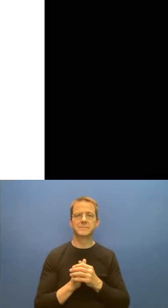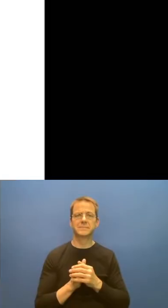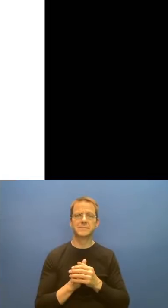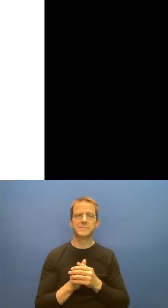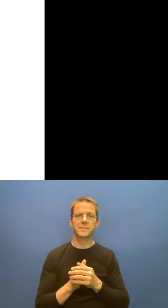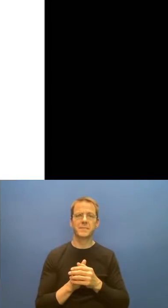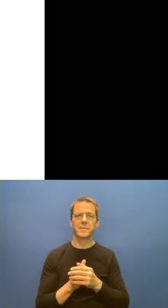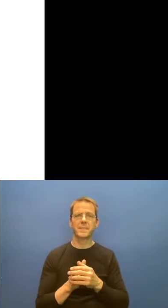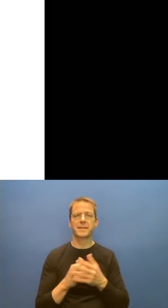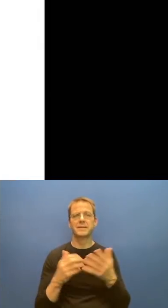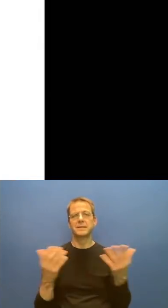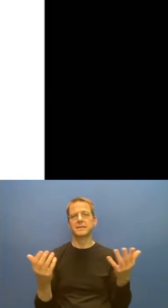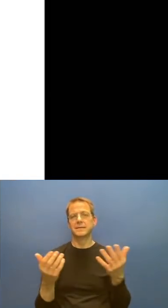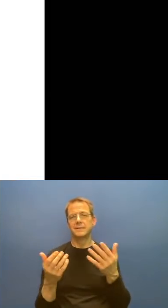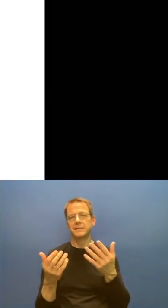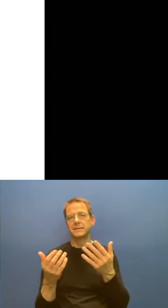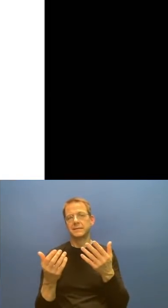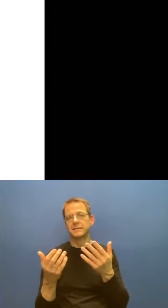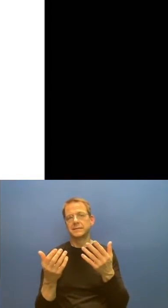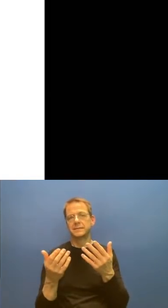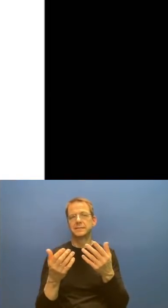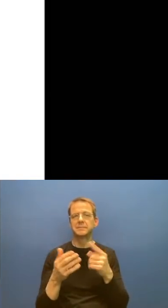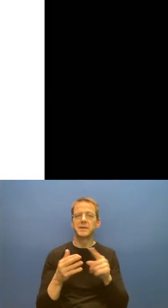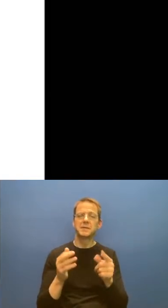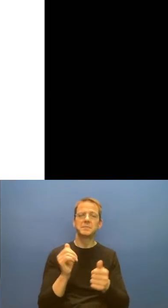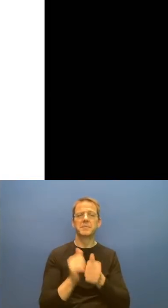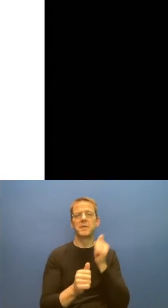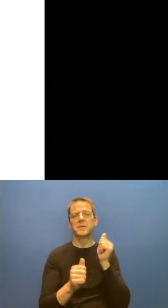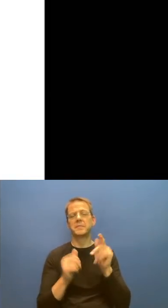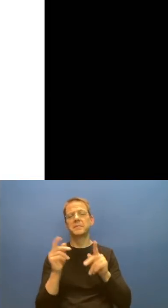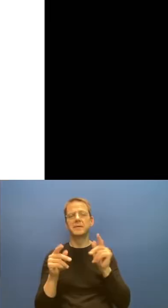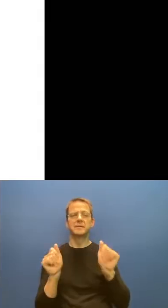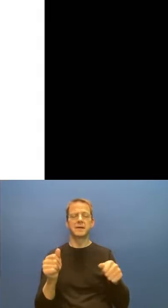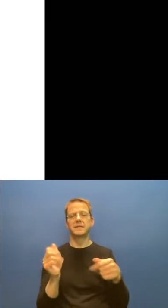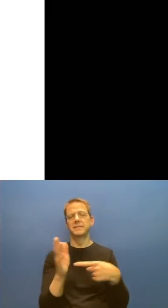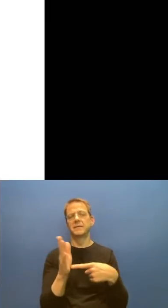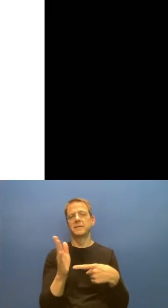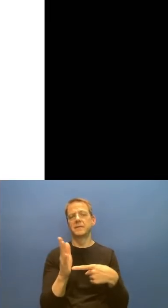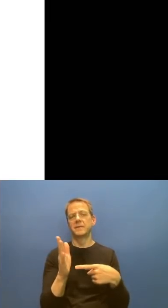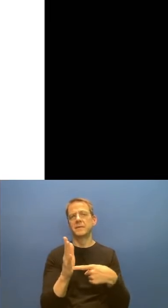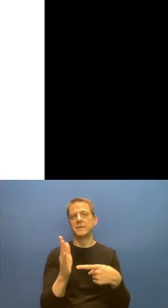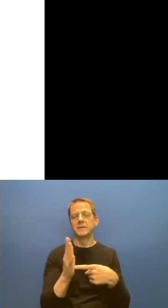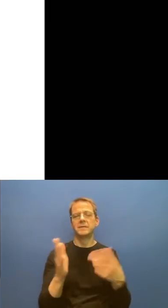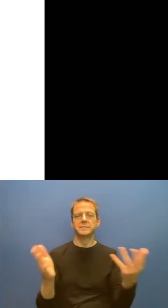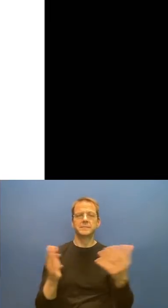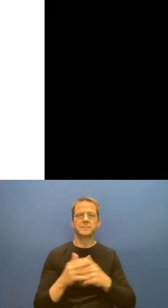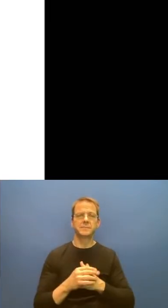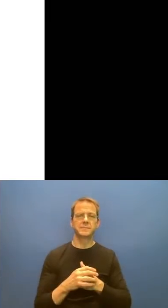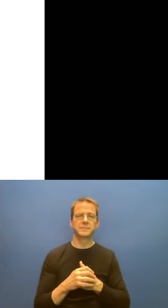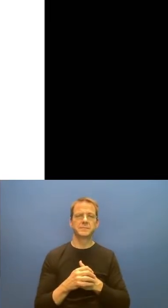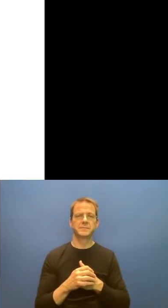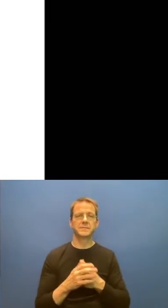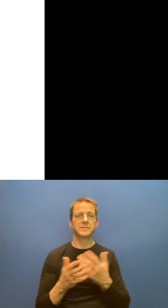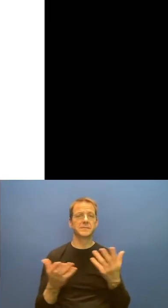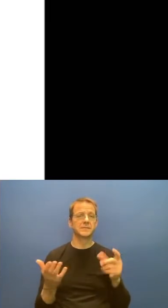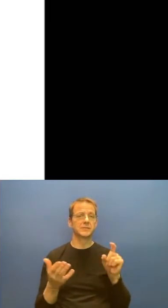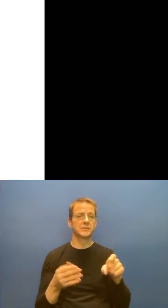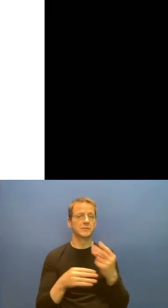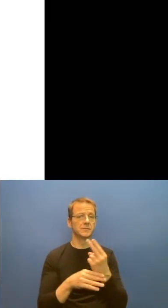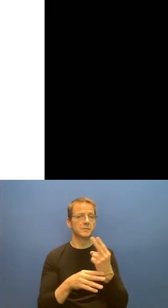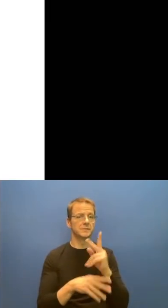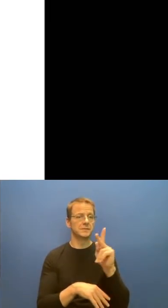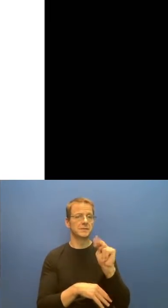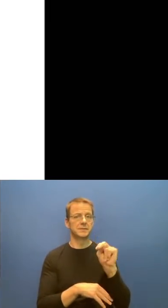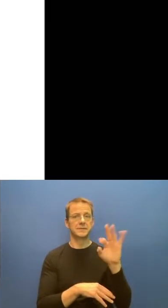affordable. And we should use them every time we are in enclosed spaces with other people, or in